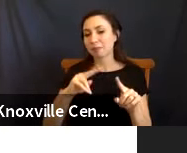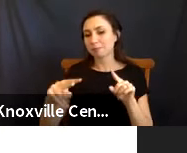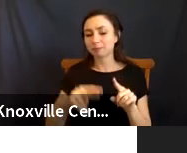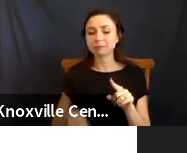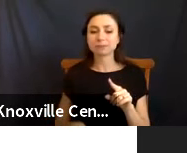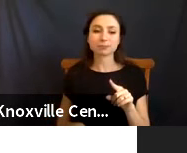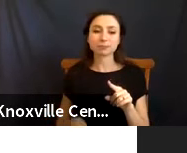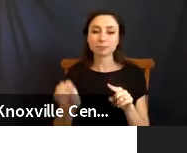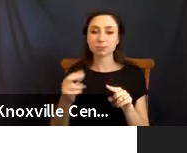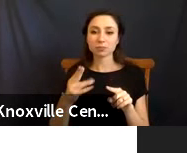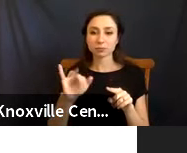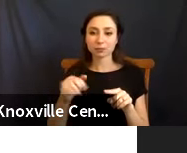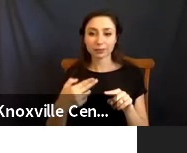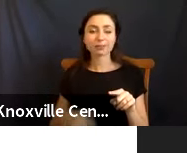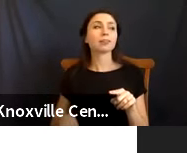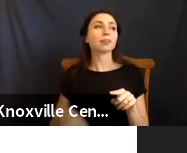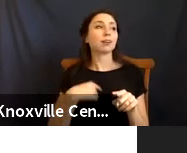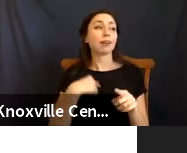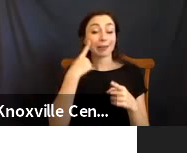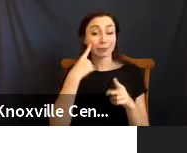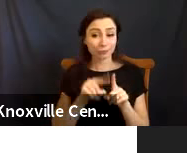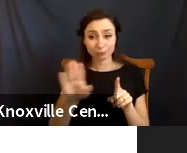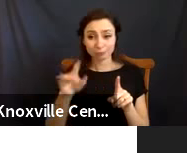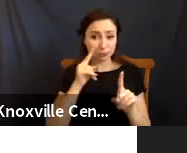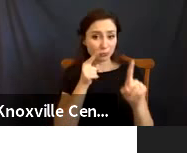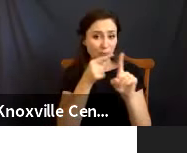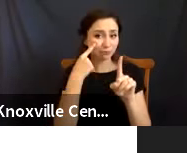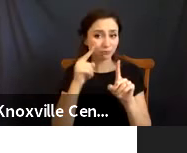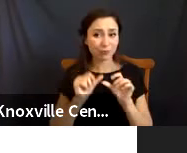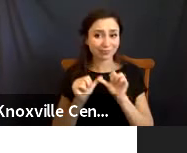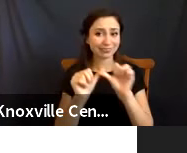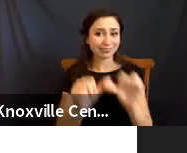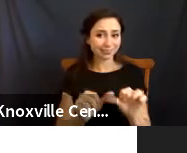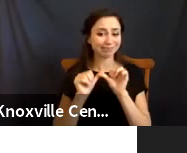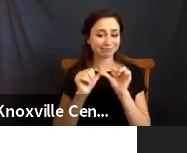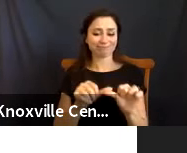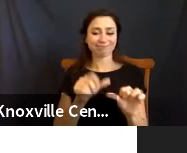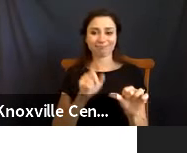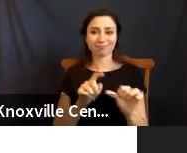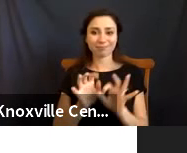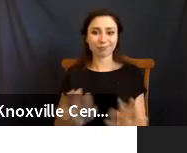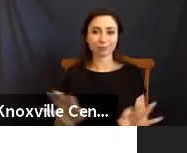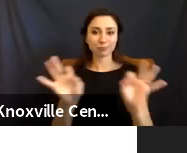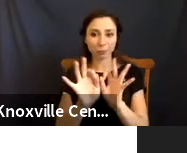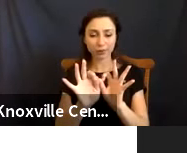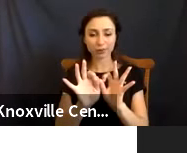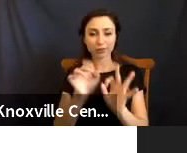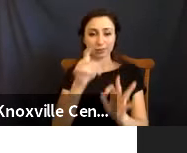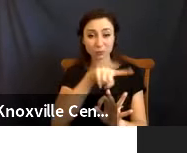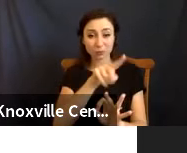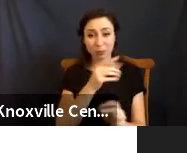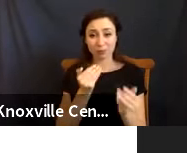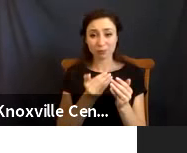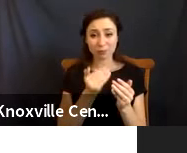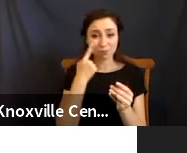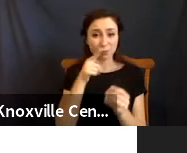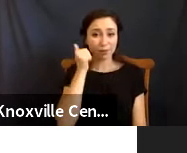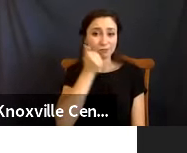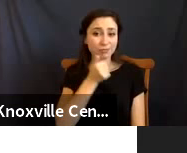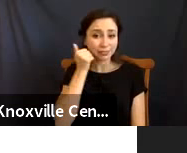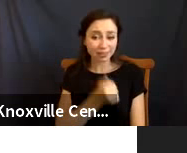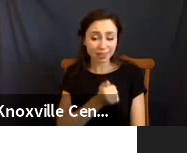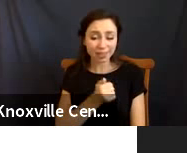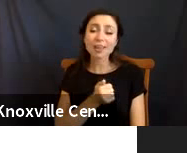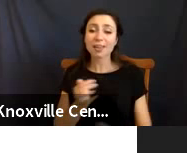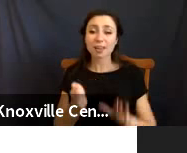point about being, the consistency is just, and you guys are closer to it on a day-to-day